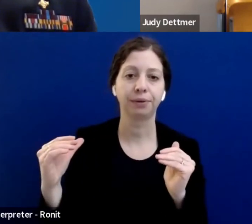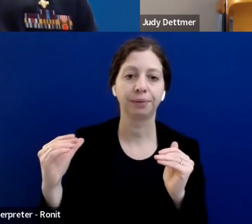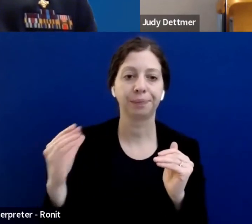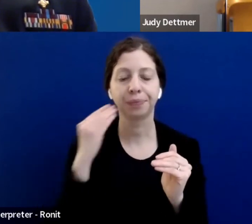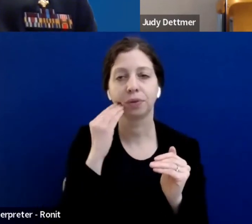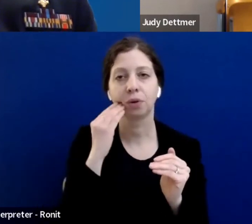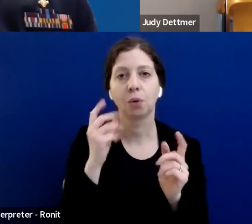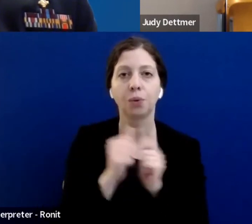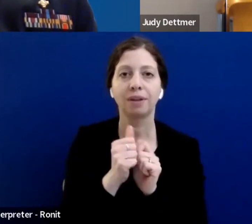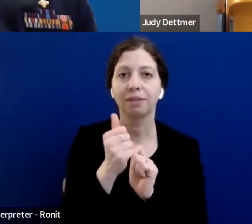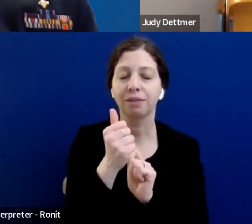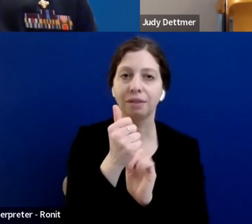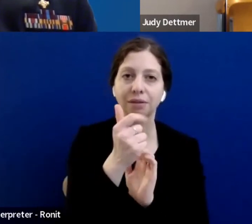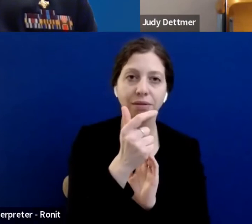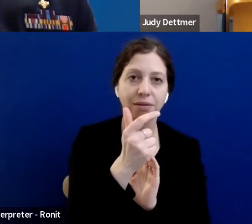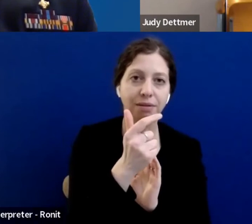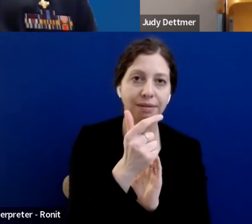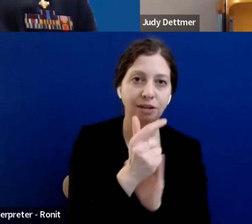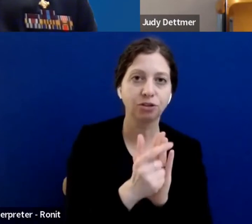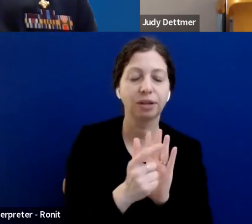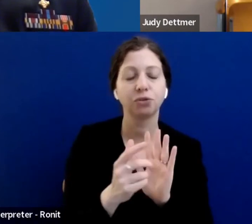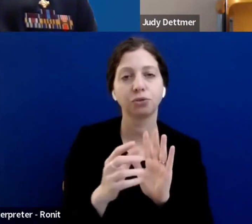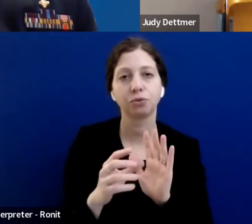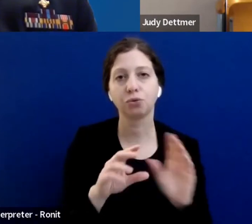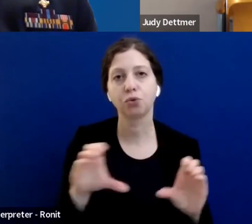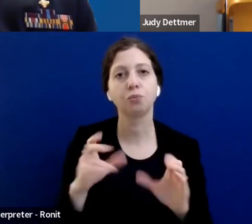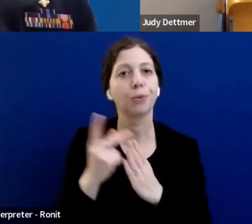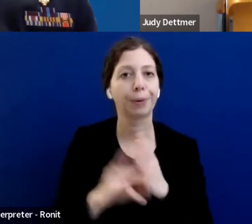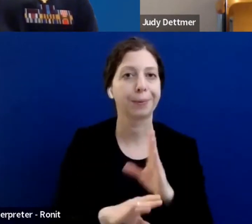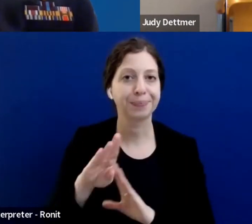with their legislature, or to do program development?